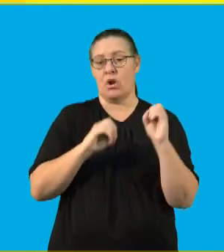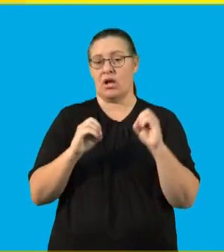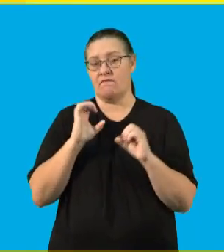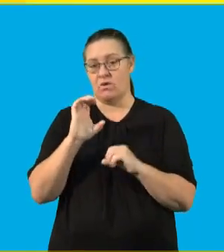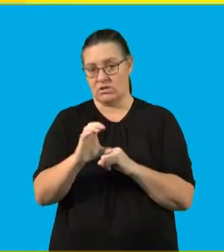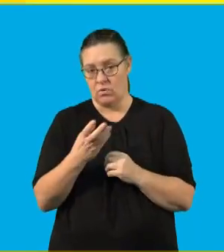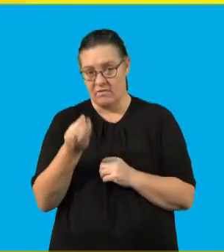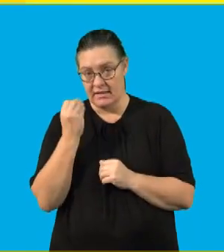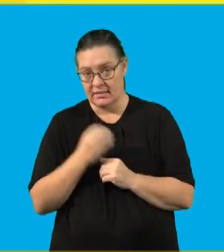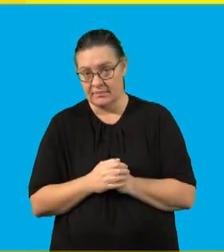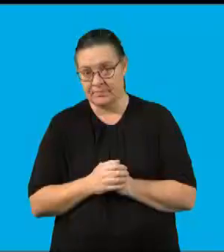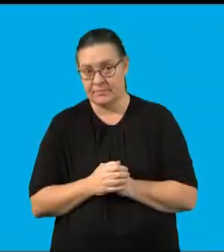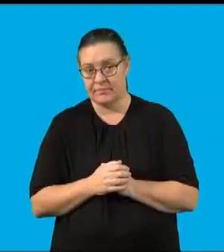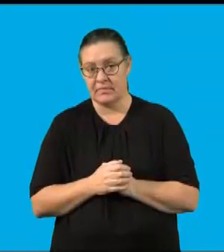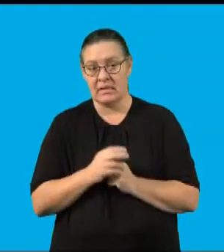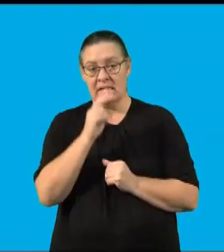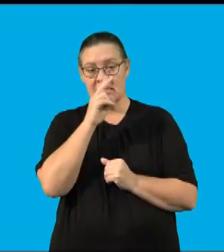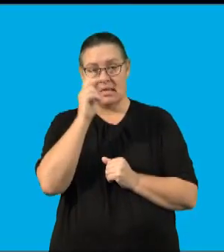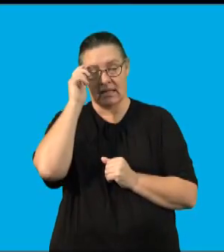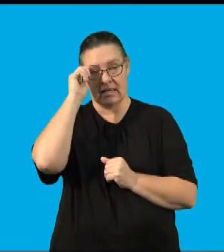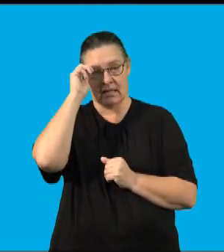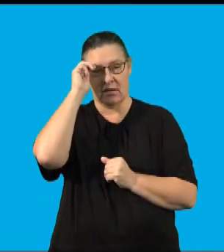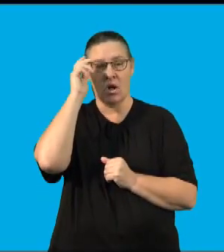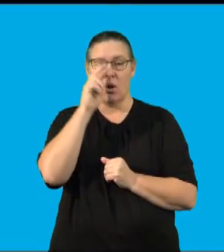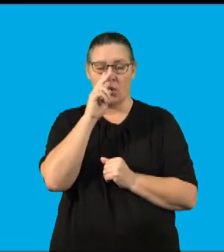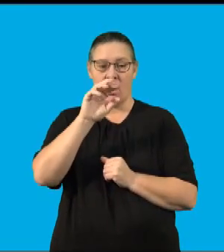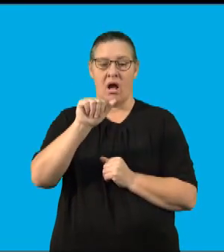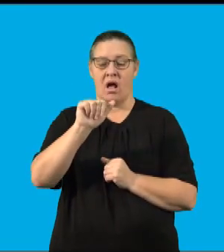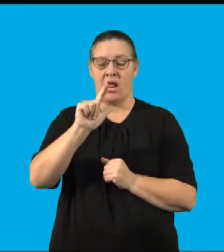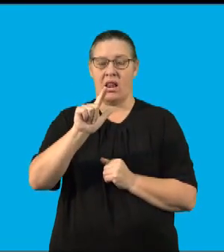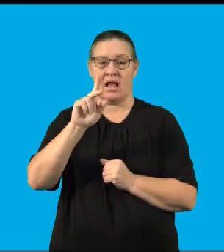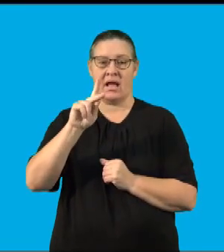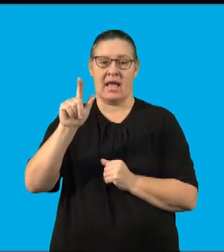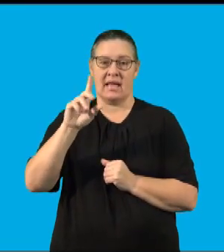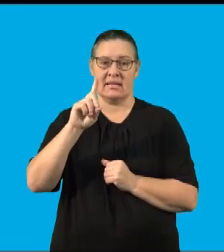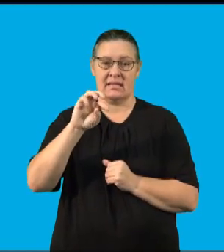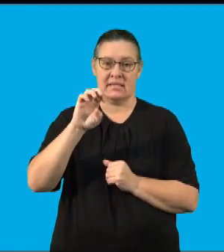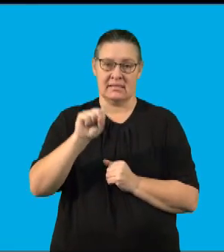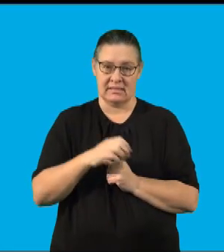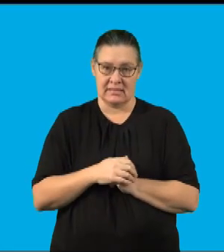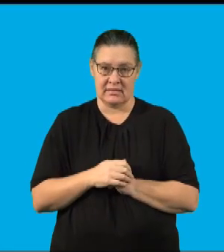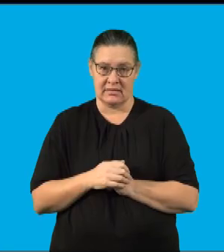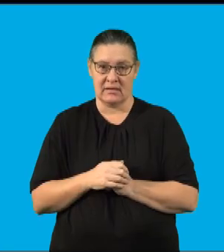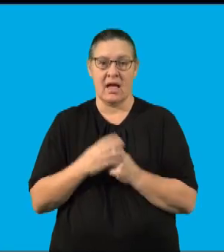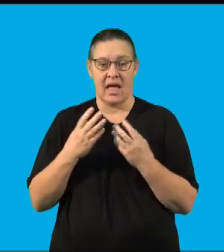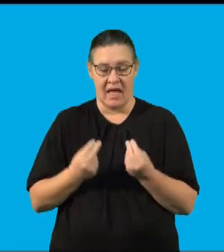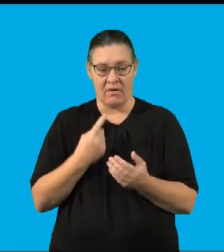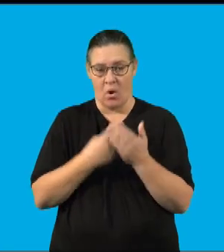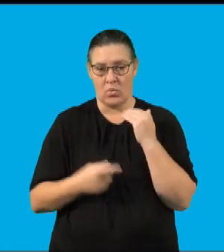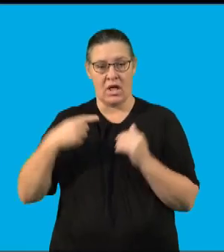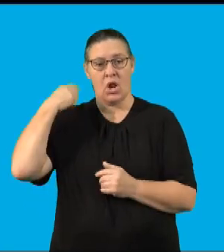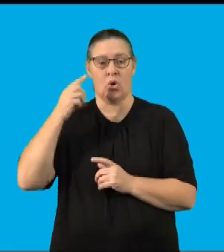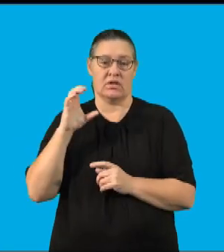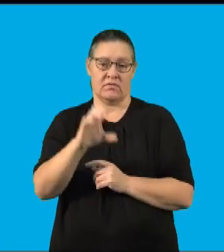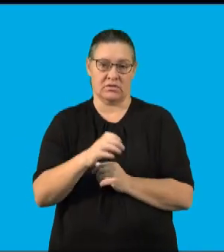intermolecular force that we find. Now, seeing that here, we are looking at the alkanes. That means all of these substances, they